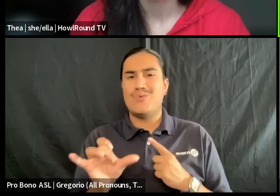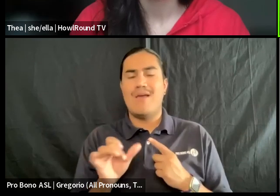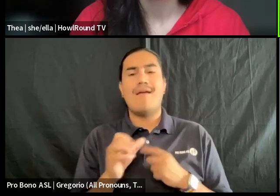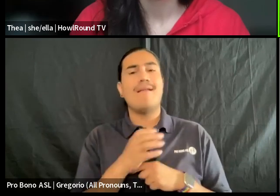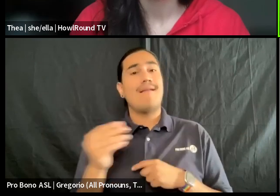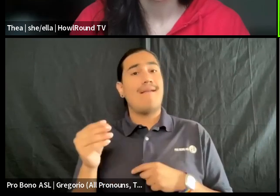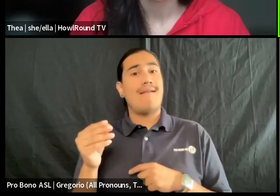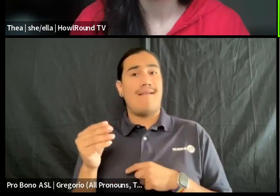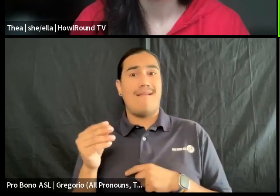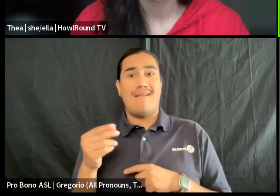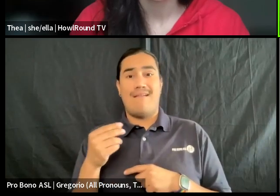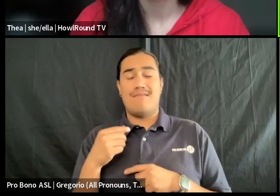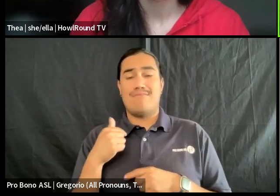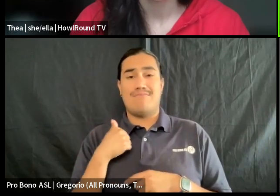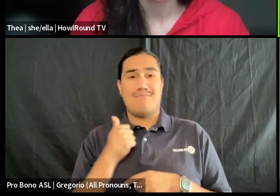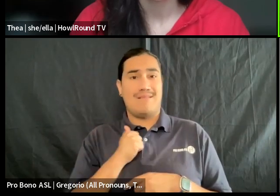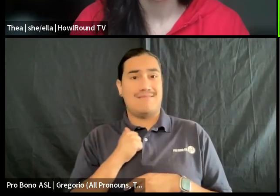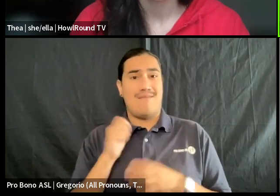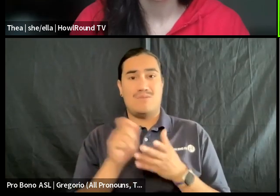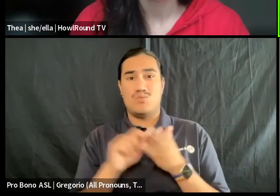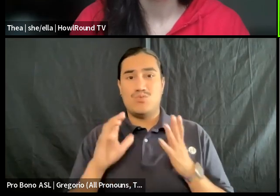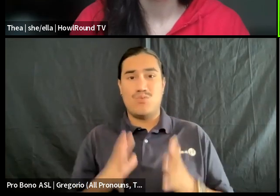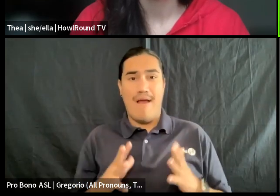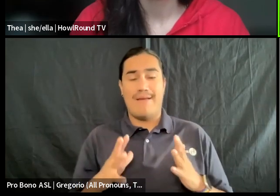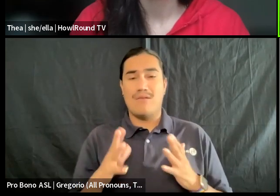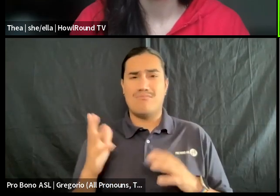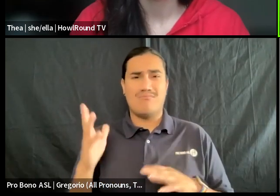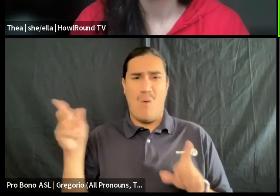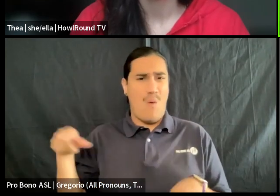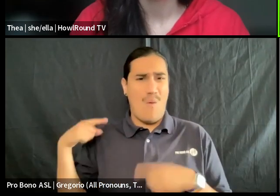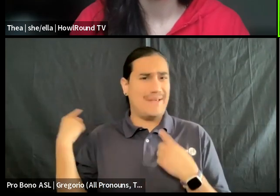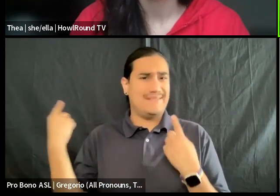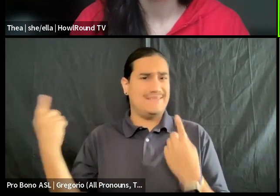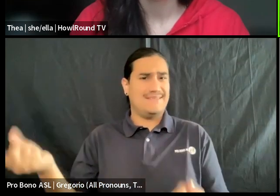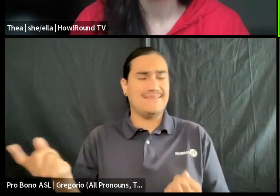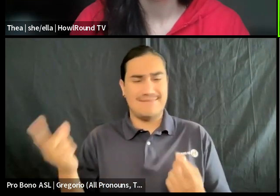And I always knew I was a writer. I just didn't know what that meant.